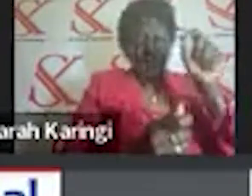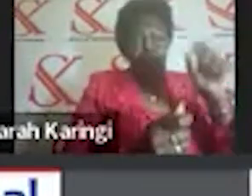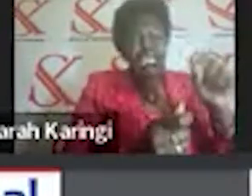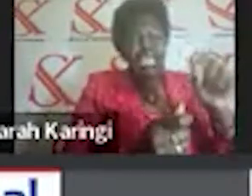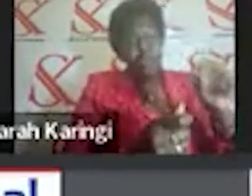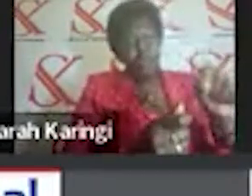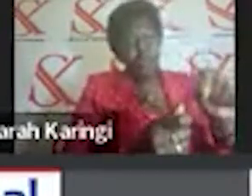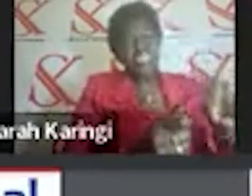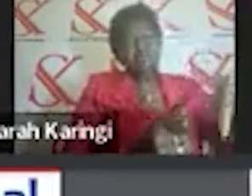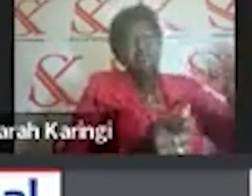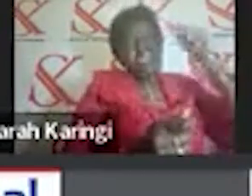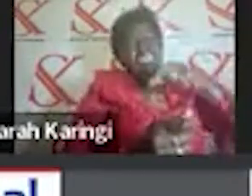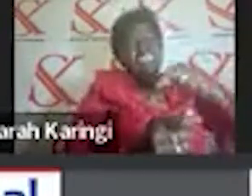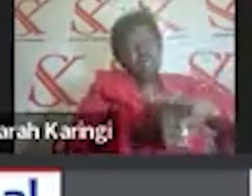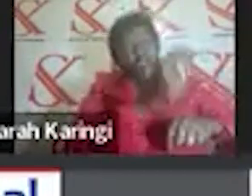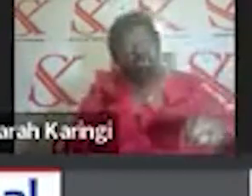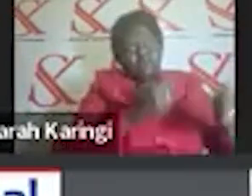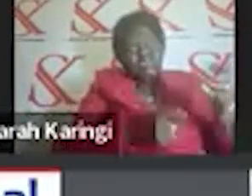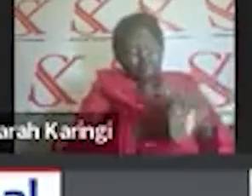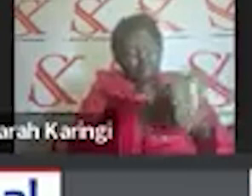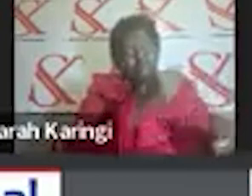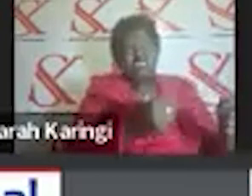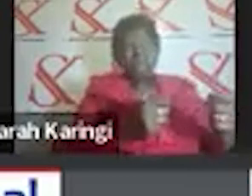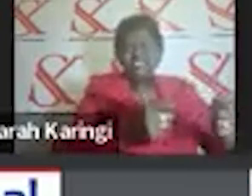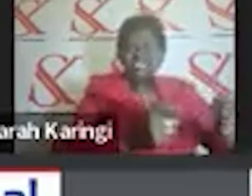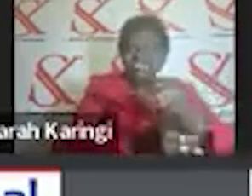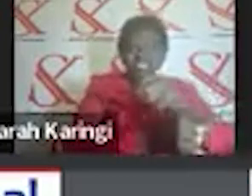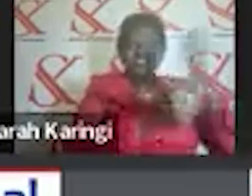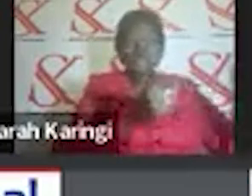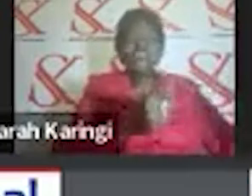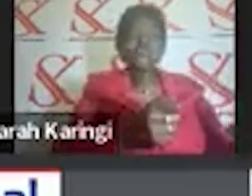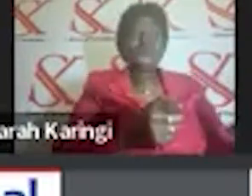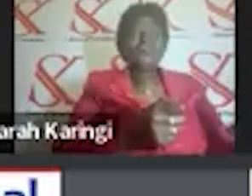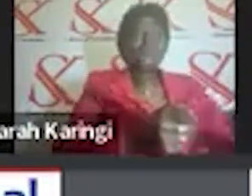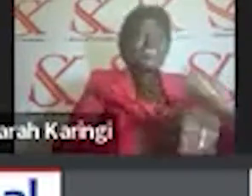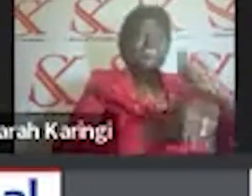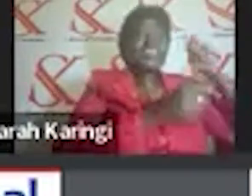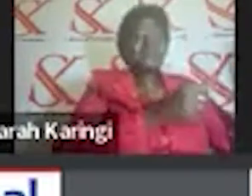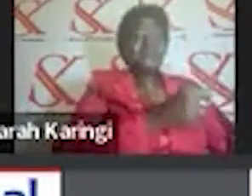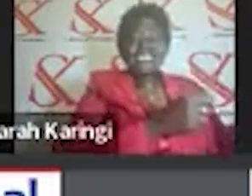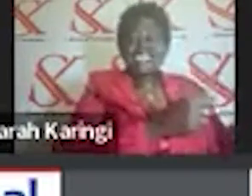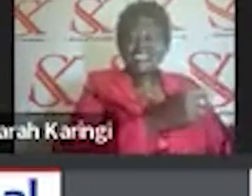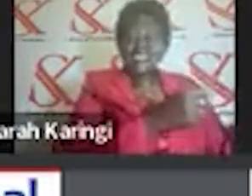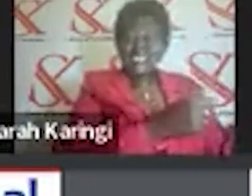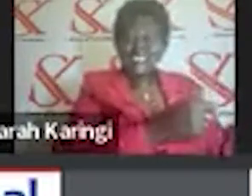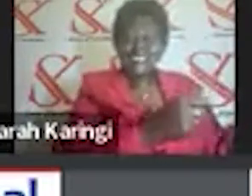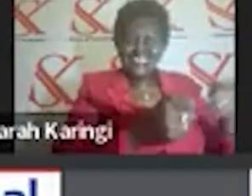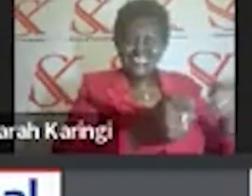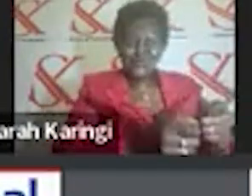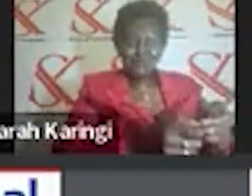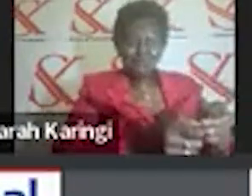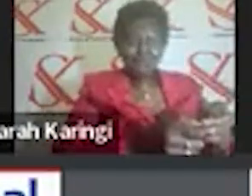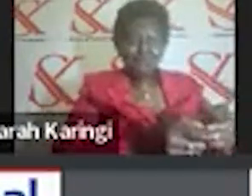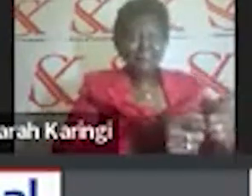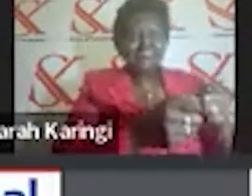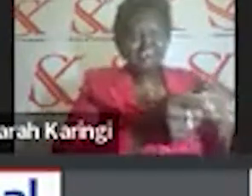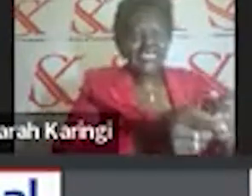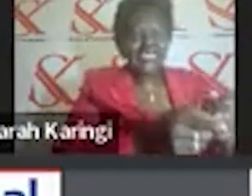So from today, I hope, if you have that kawivu, please, itoe too. If you see there's something that I can connect Grace